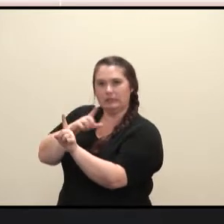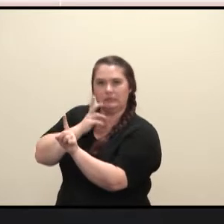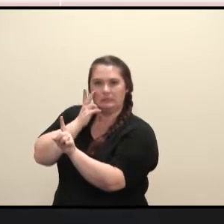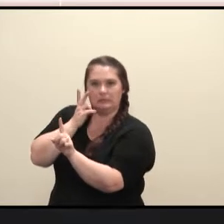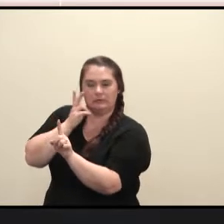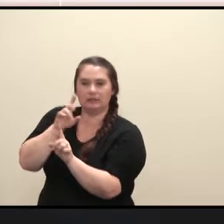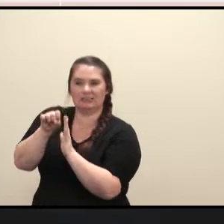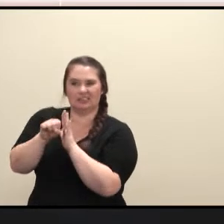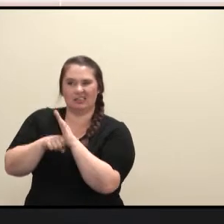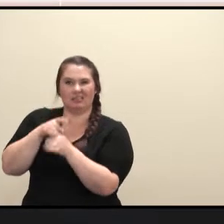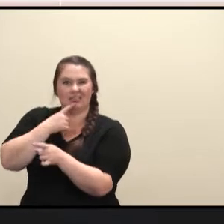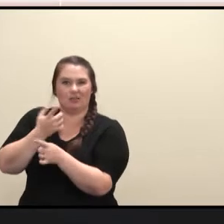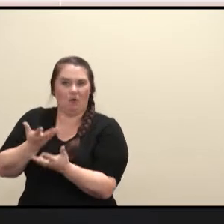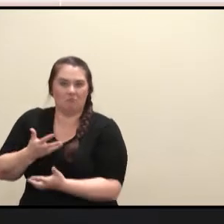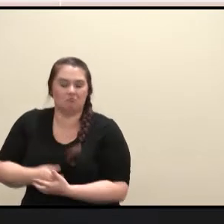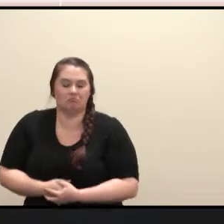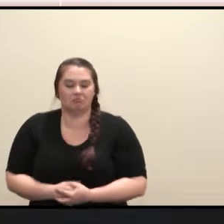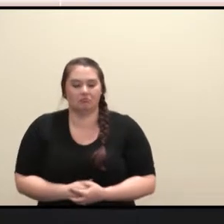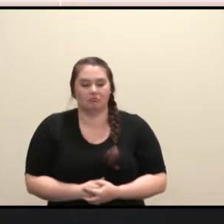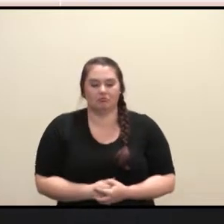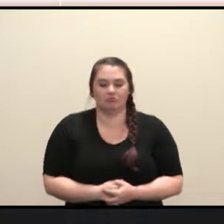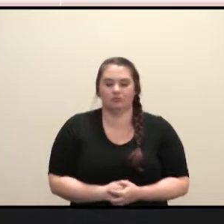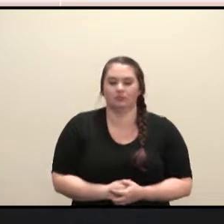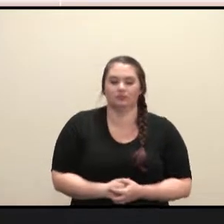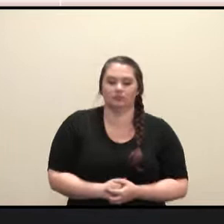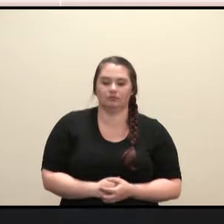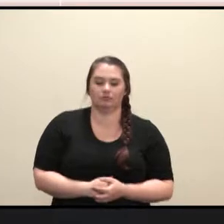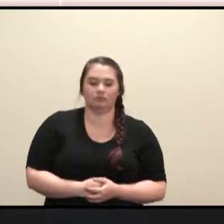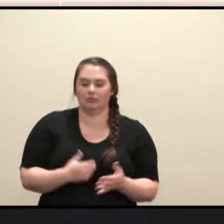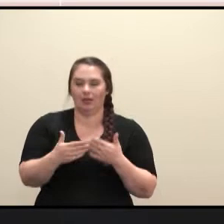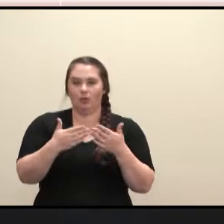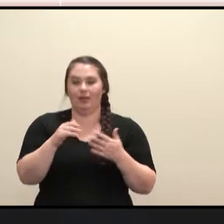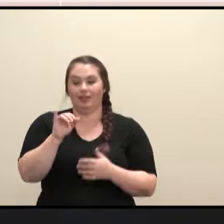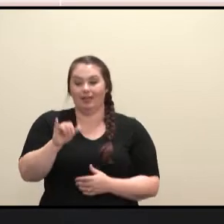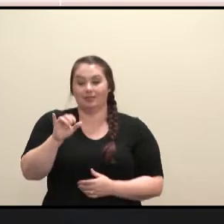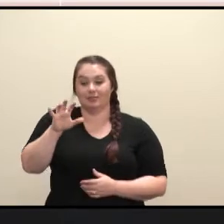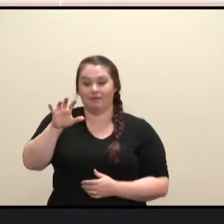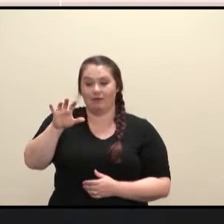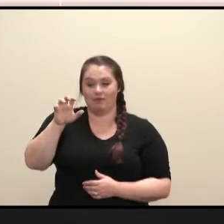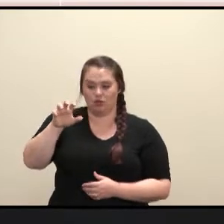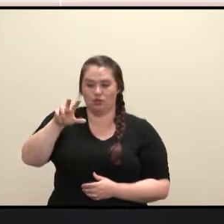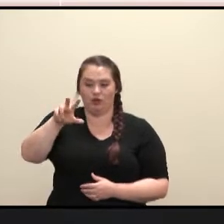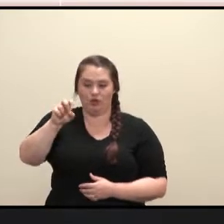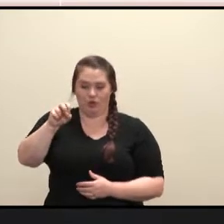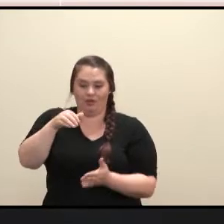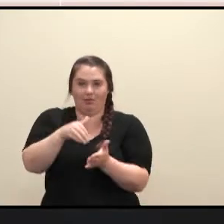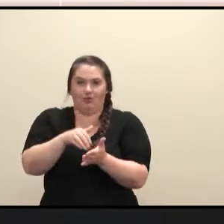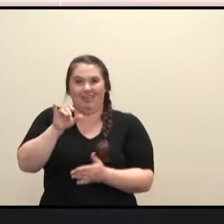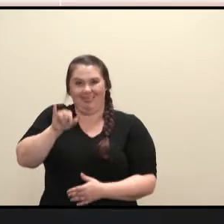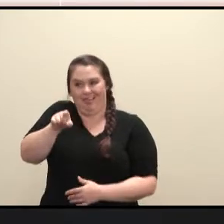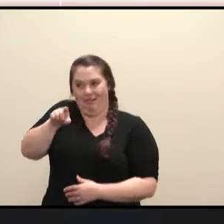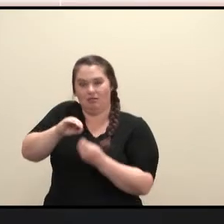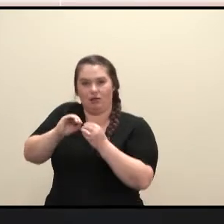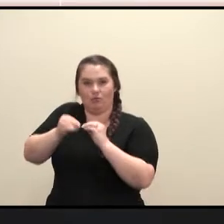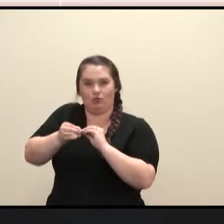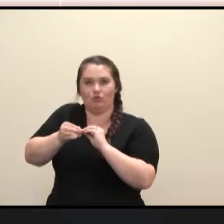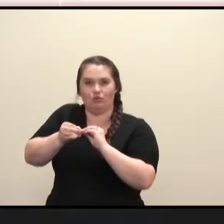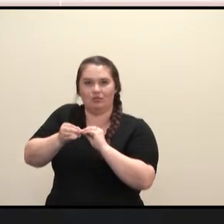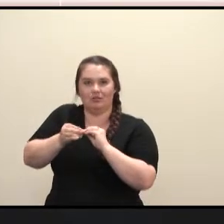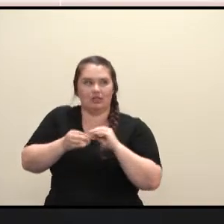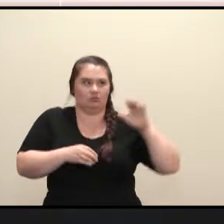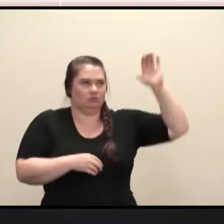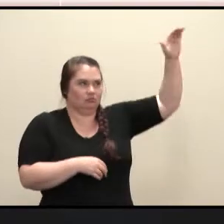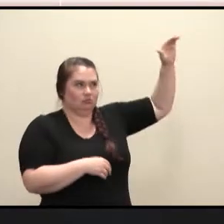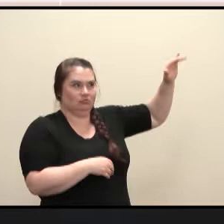and the state and see what that is supposed to be. Anyway, that's that $530,000 that you see there about 5 lines down.